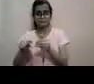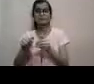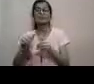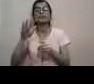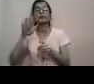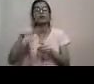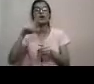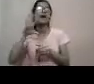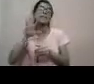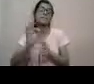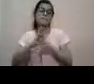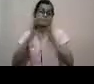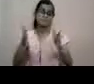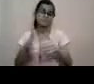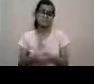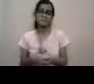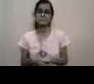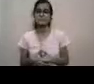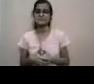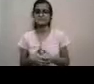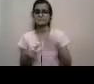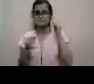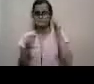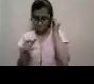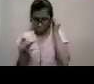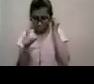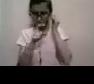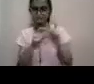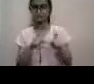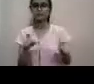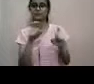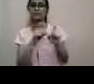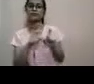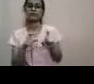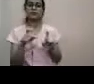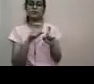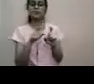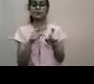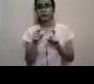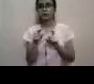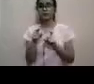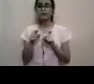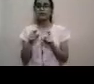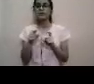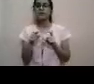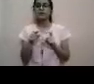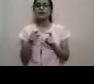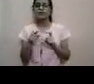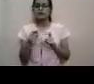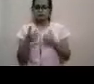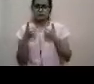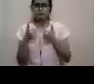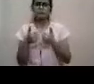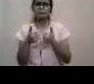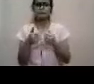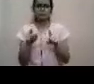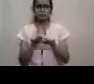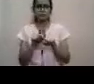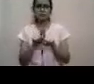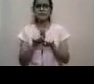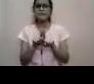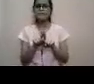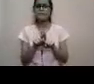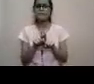caring action. Thus, care has to be guided by the good as the person cared for determines